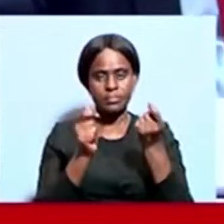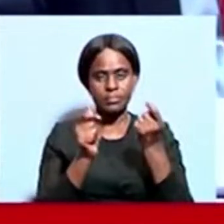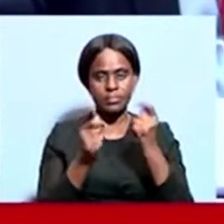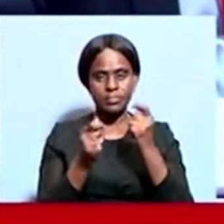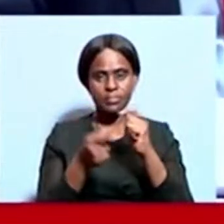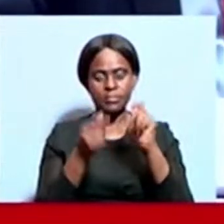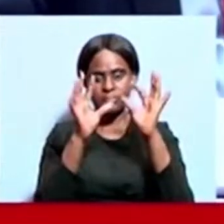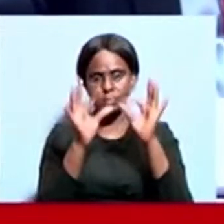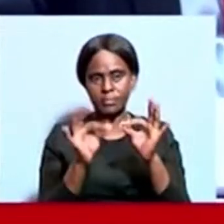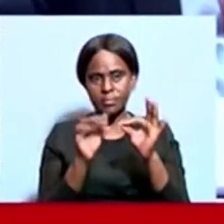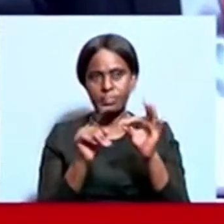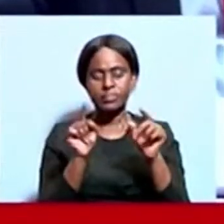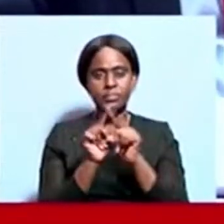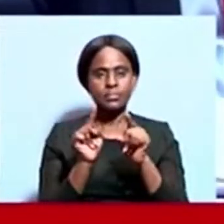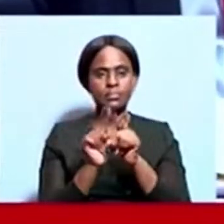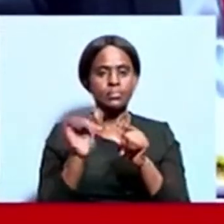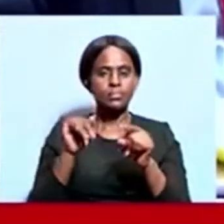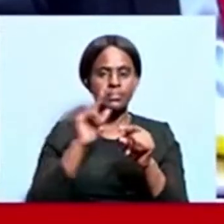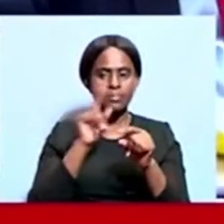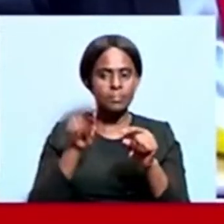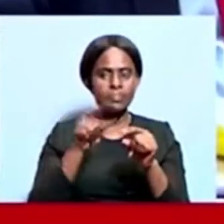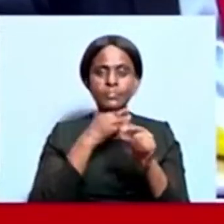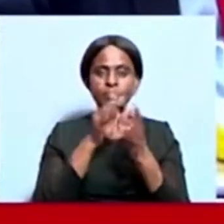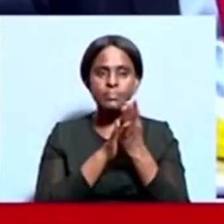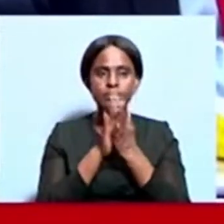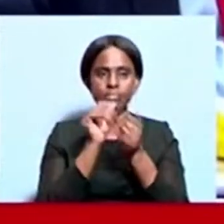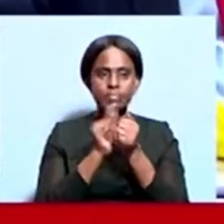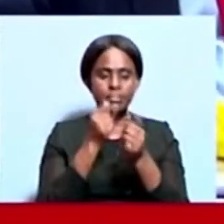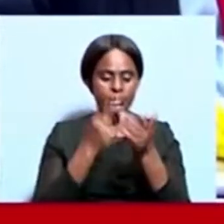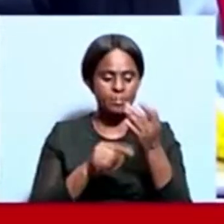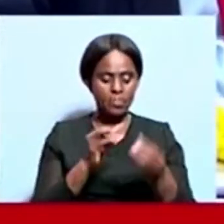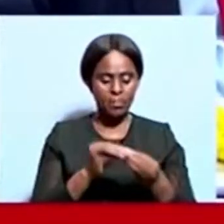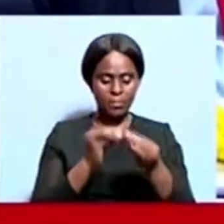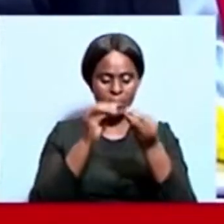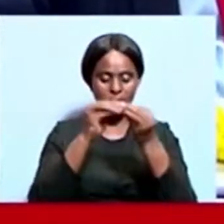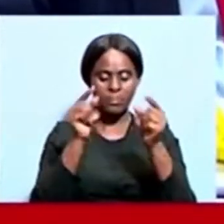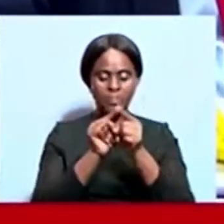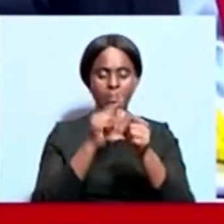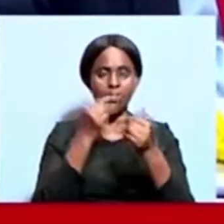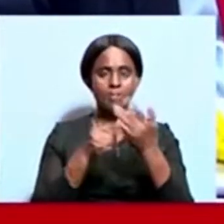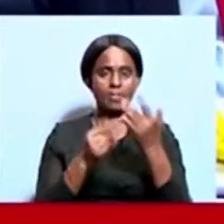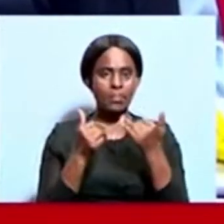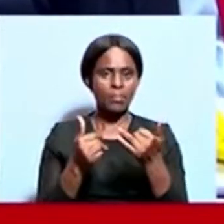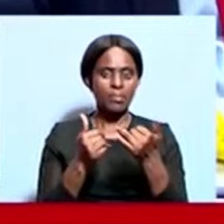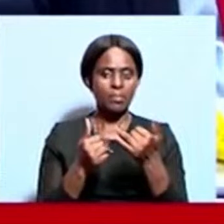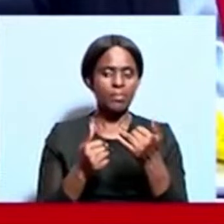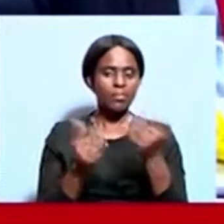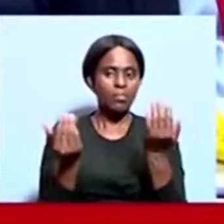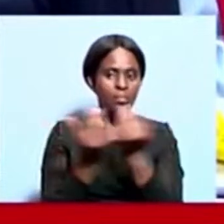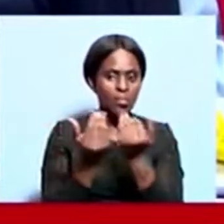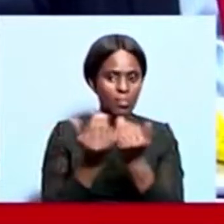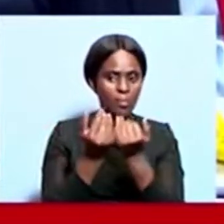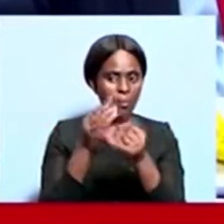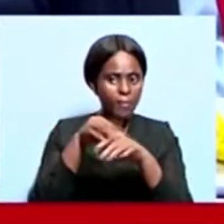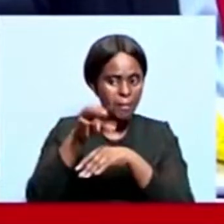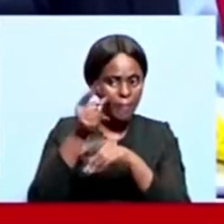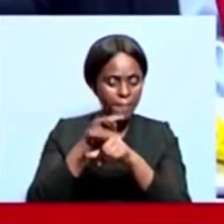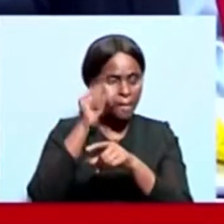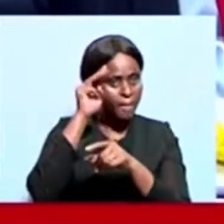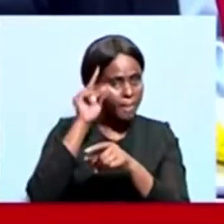revolving account, and yes, the interest that is accrued is taken. You seek guidance from the